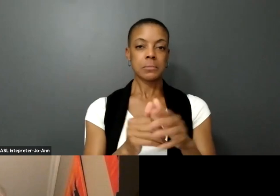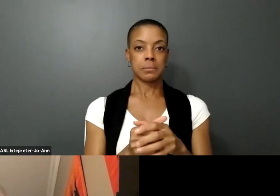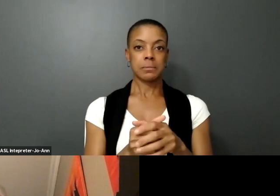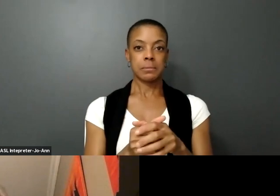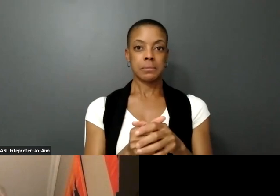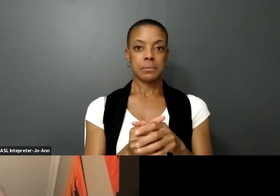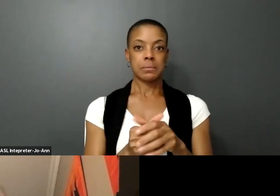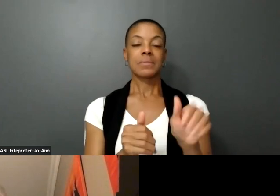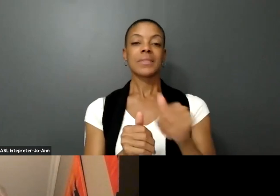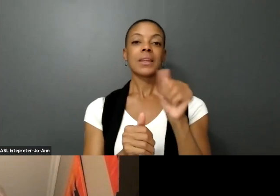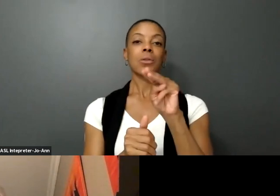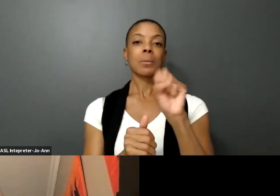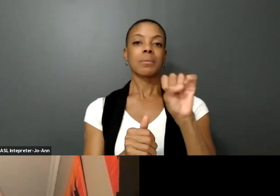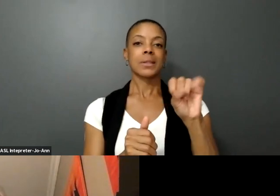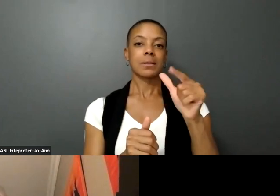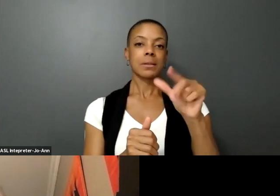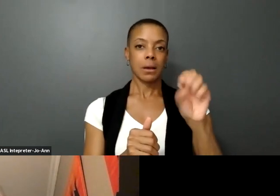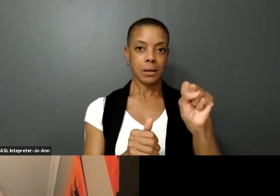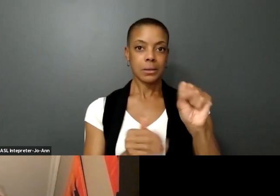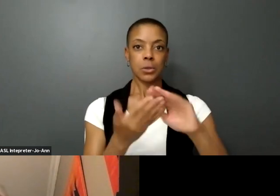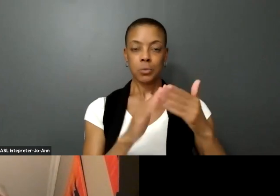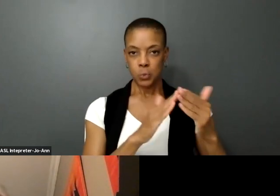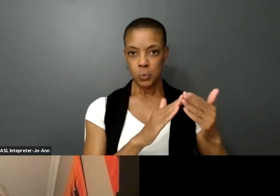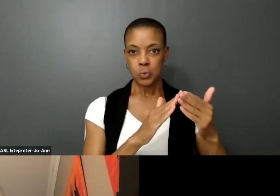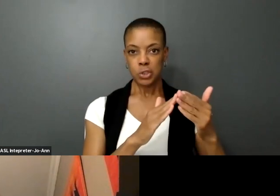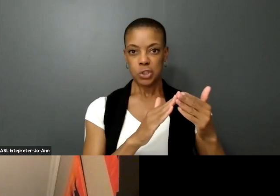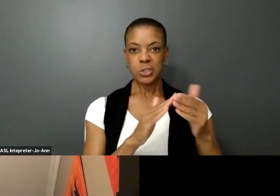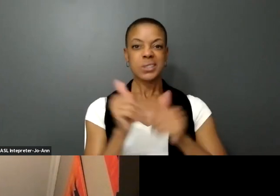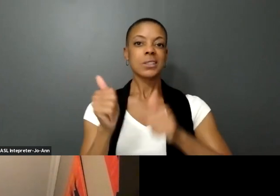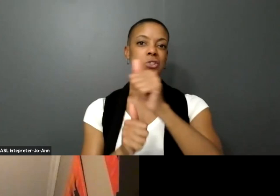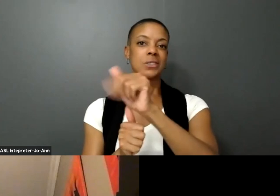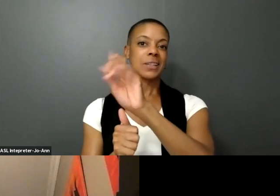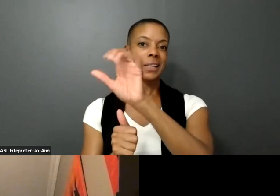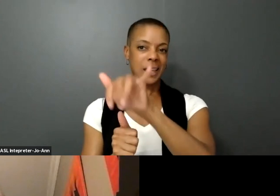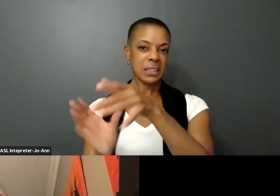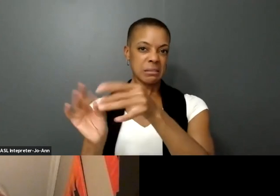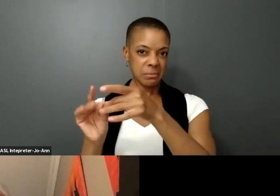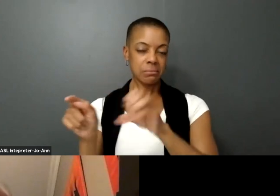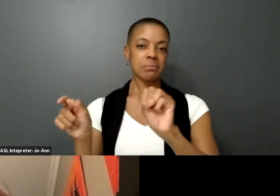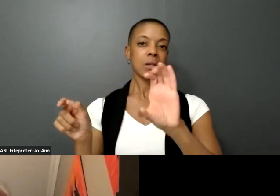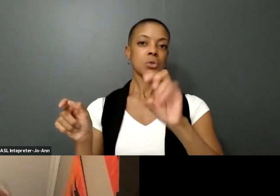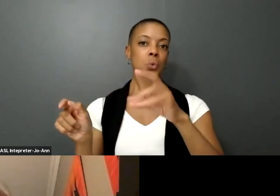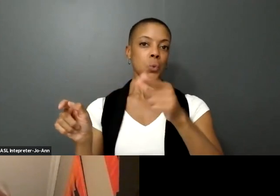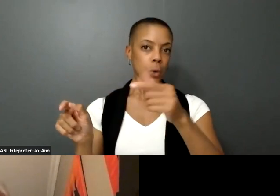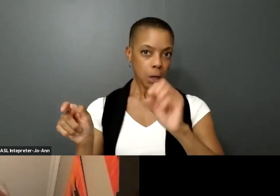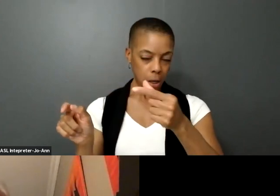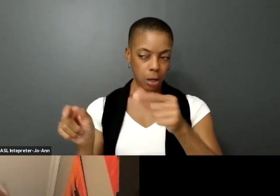The other Mississauga communities, like Chief Kelly was mentioning, Scugog and Indian